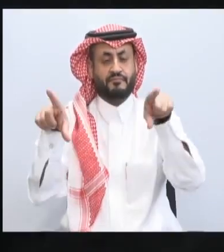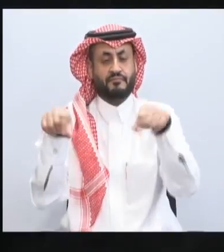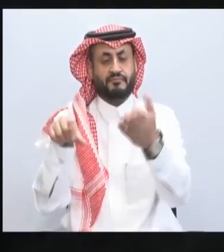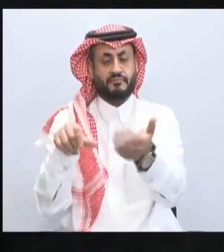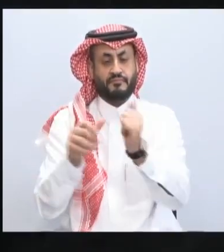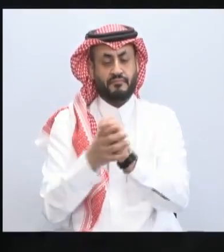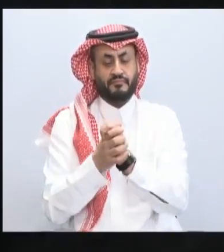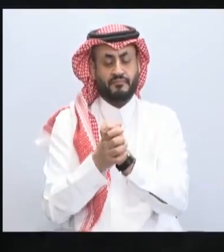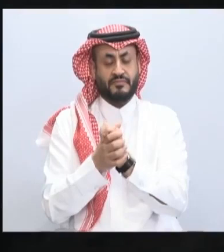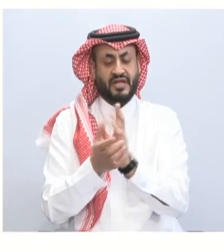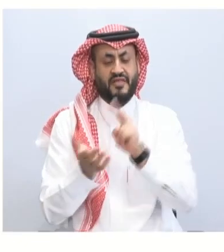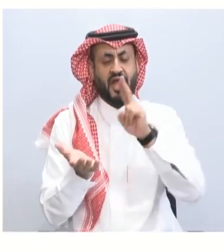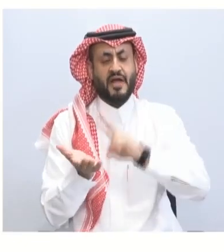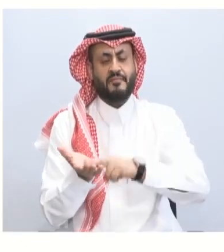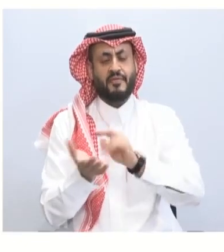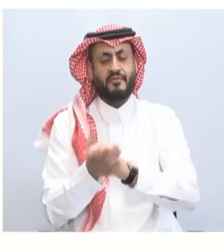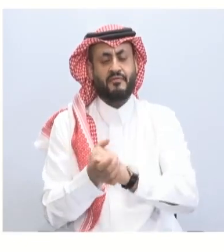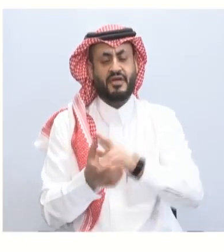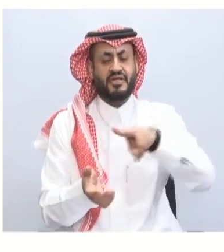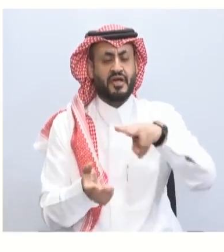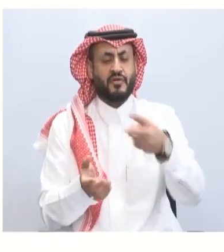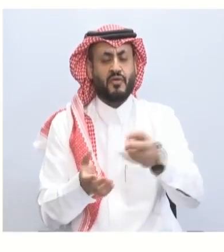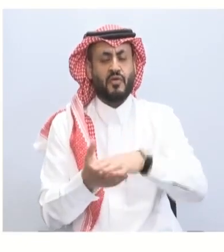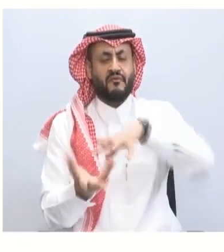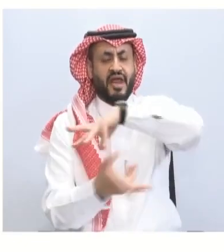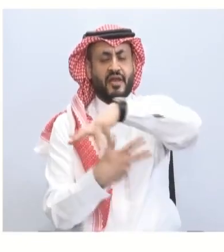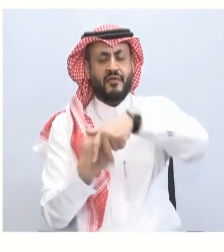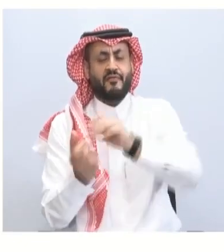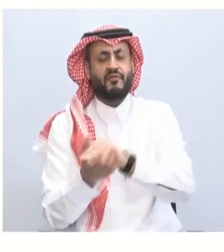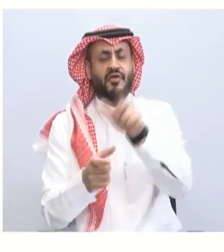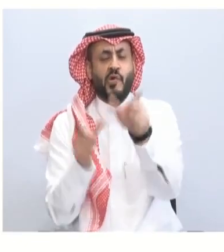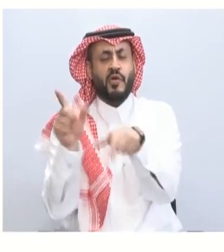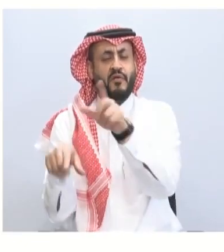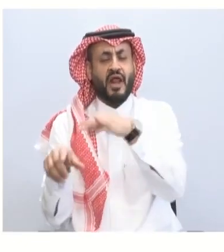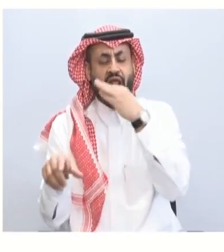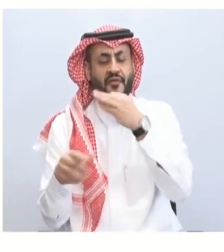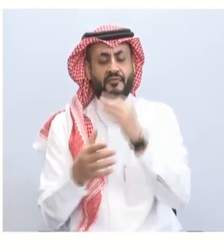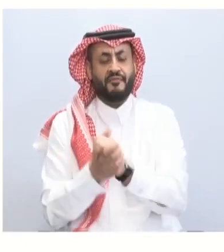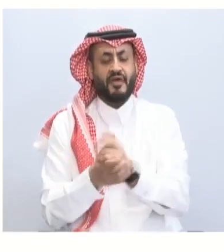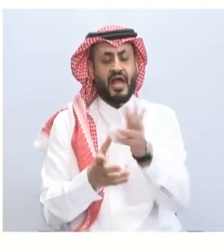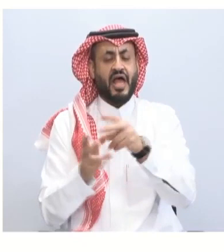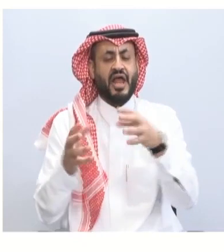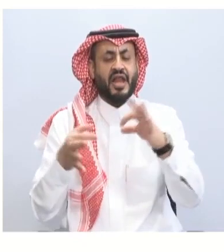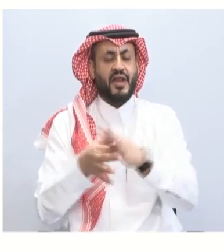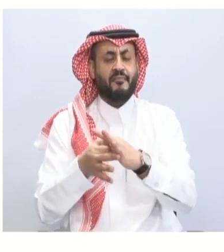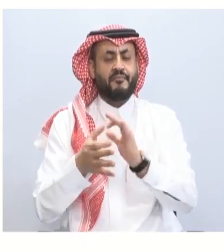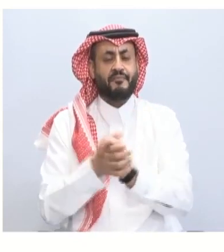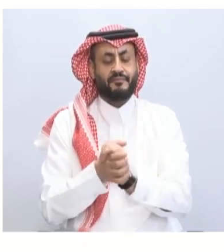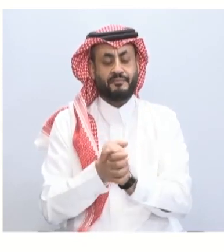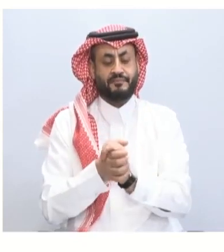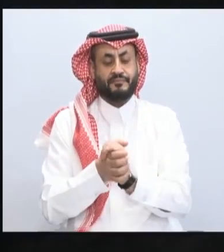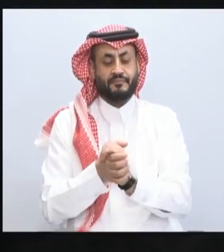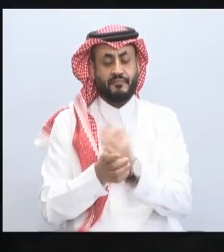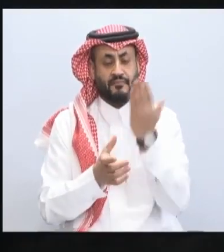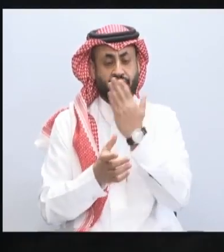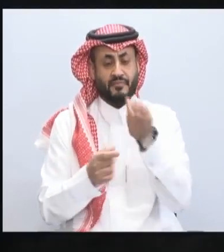reading is The Impact of a Changing World on Human Language and Communication. So just